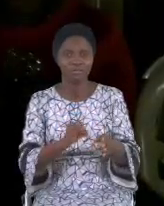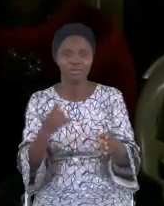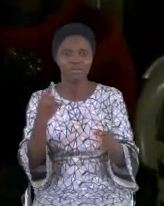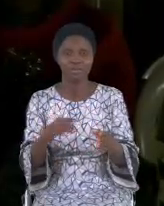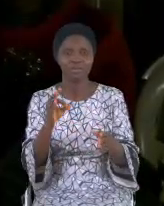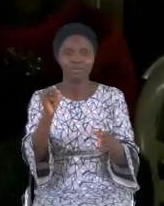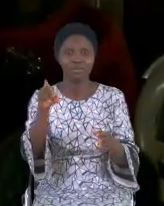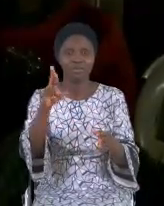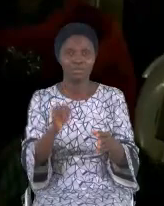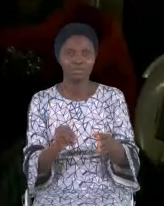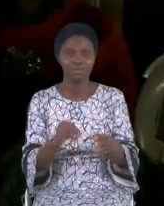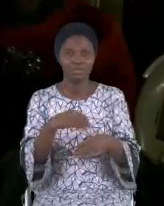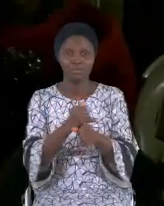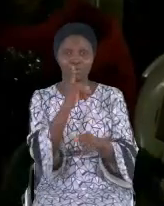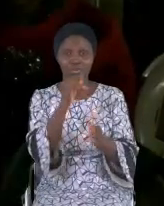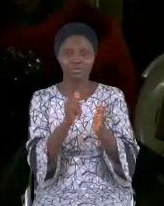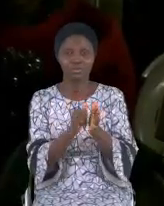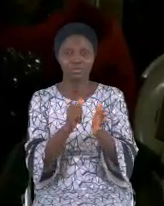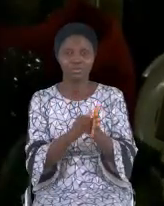given.